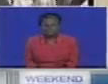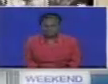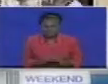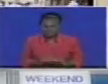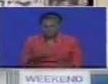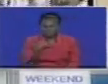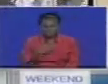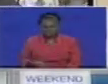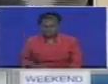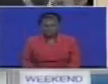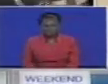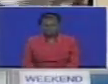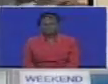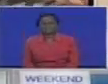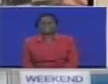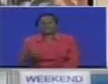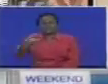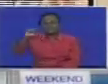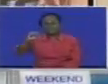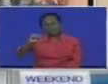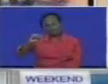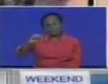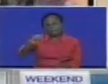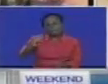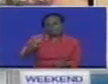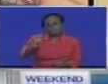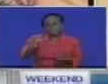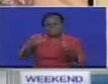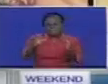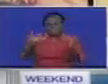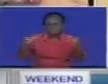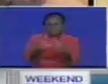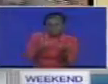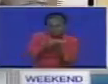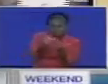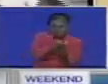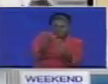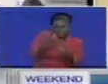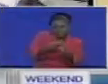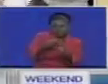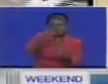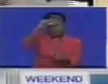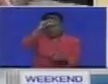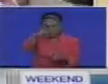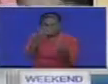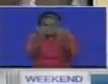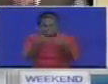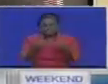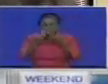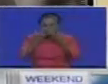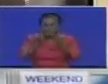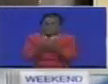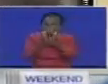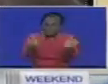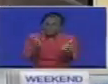currently political parties are funded from taxpayers' money. And so they would require an explanation. The Kenyan public, and